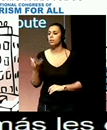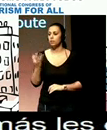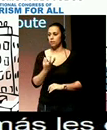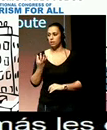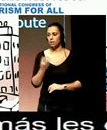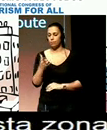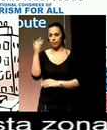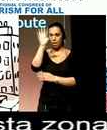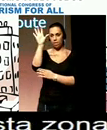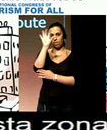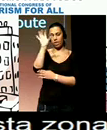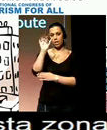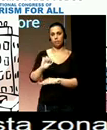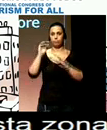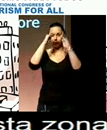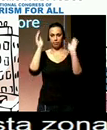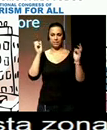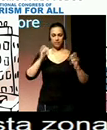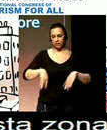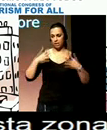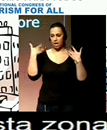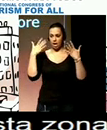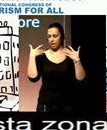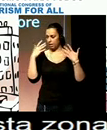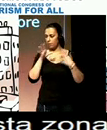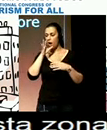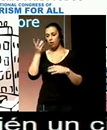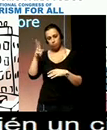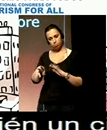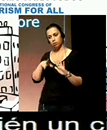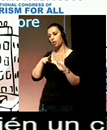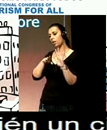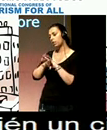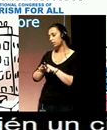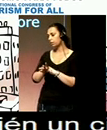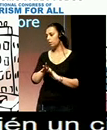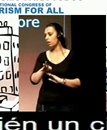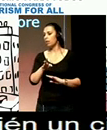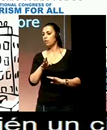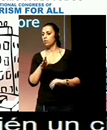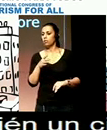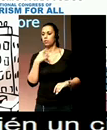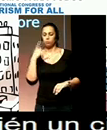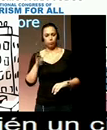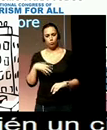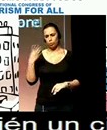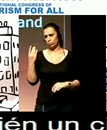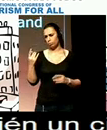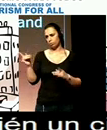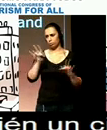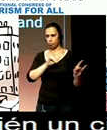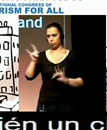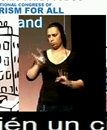attractive. There is no noise for passing traffic, and it has the most stunning nighttime view of the